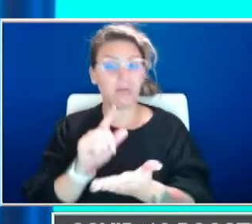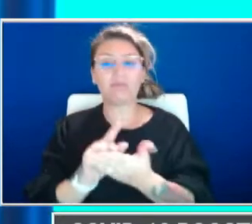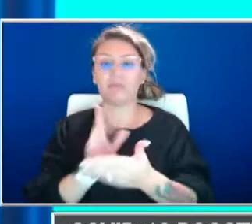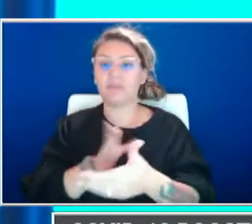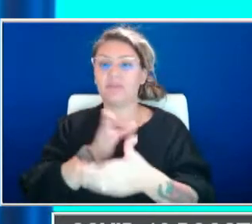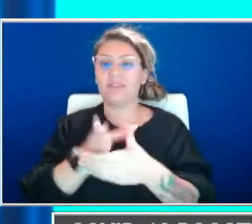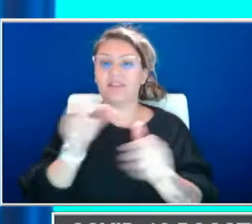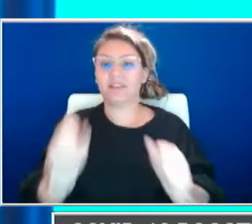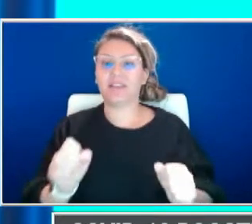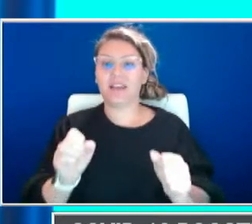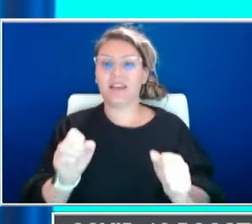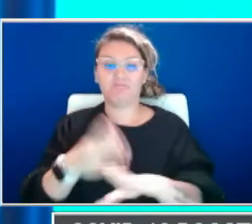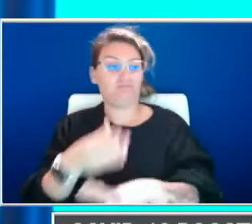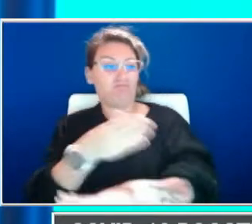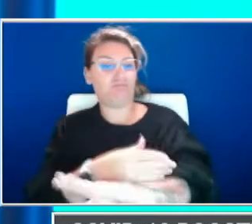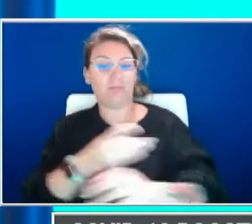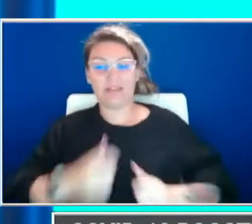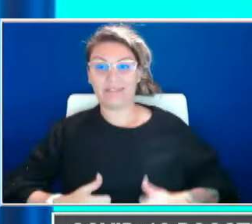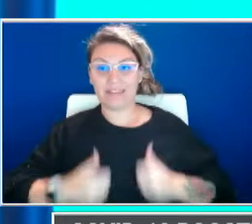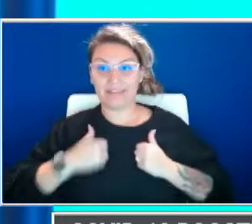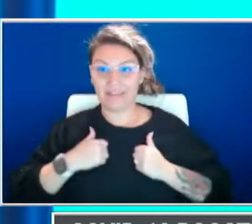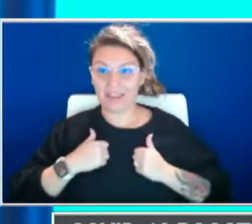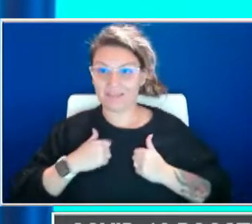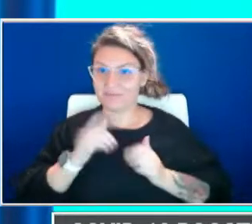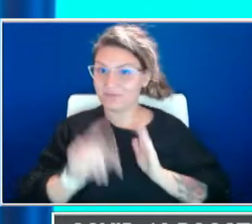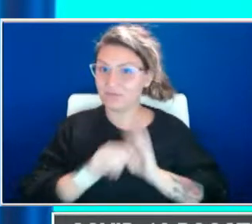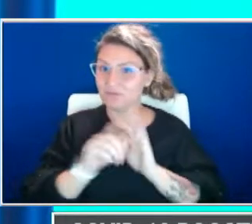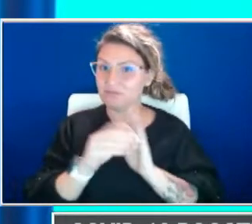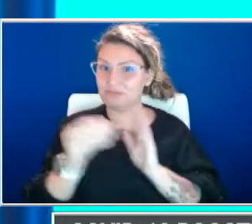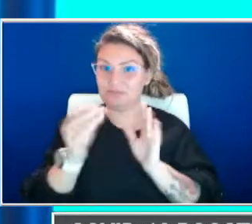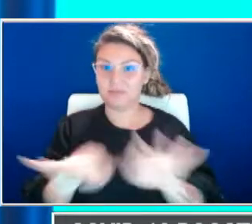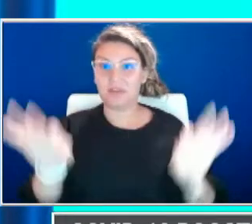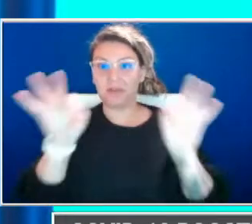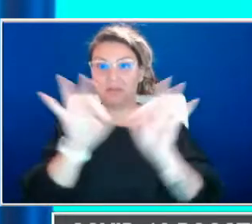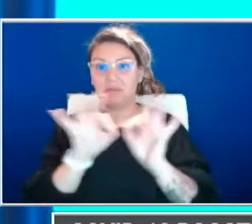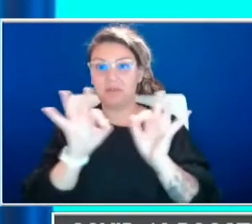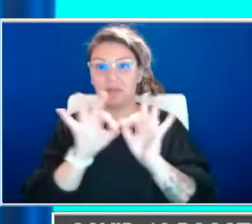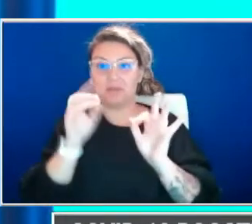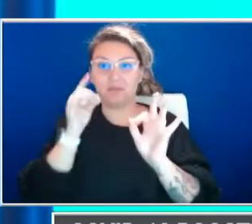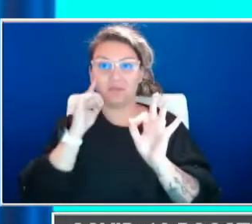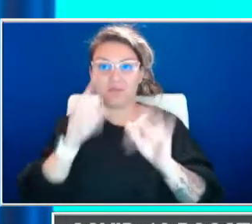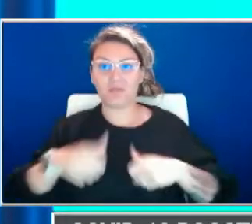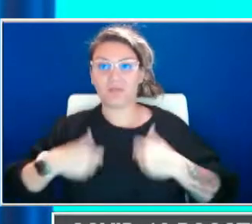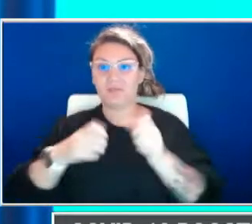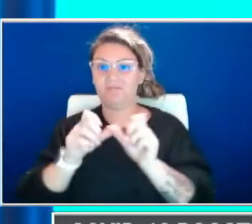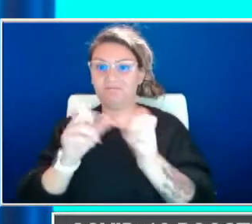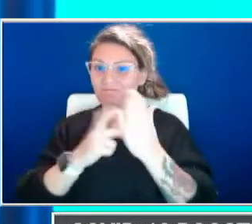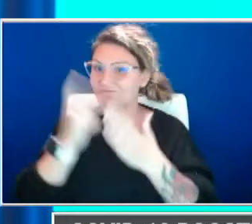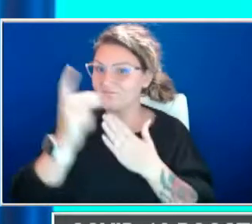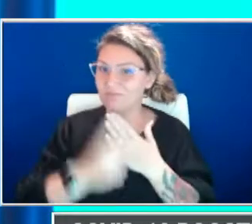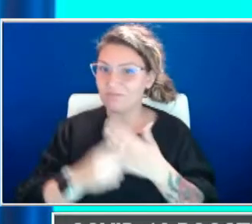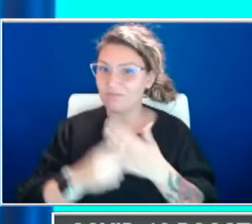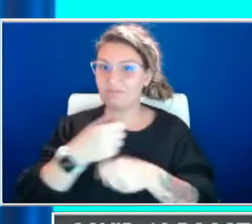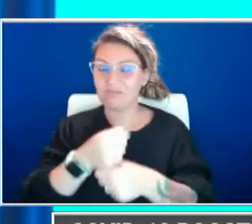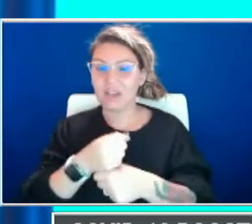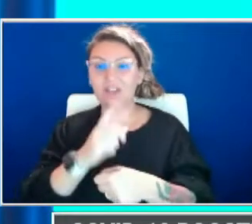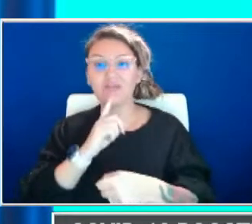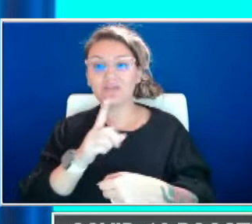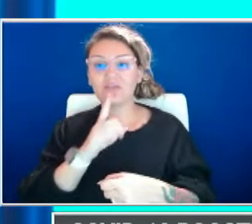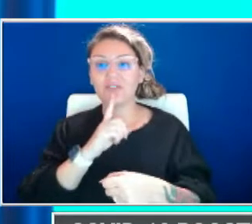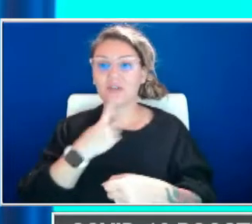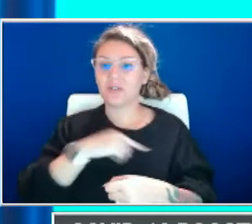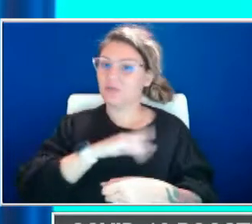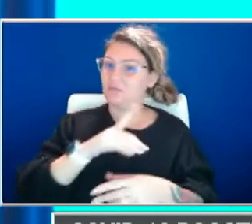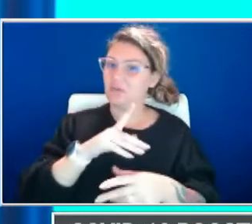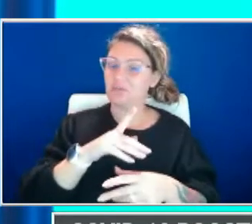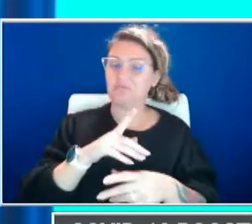the life expectancy and therefore the importance of being in a survivorship program, making sure that we are able to coordinate